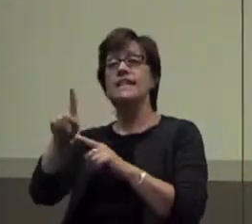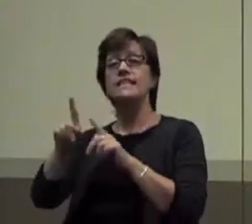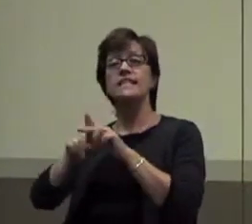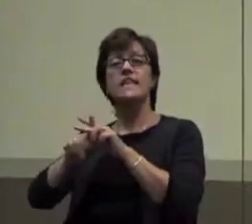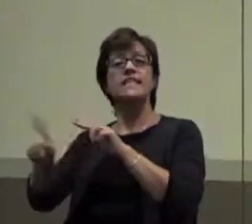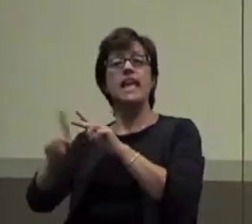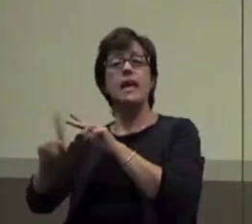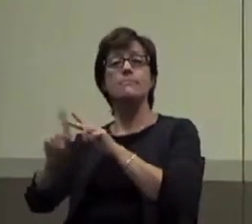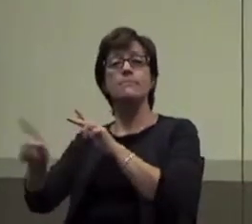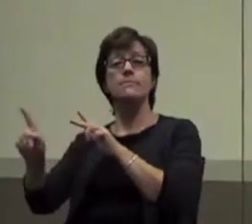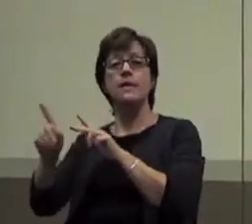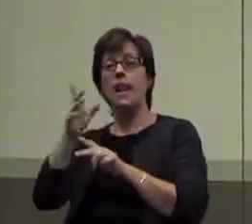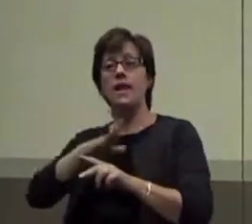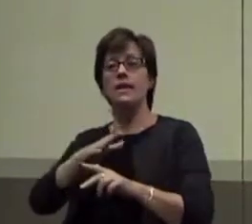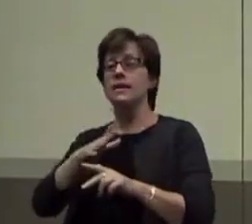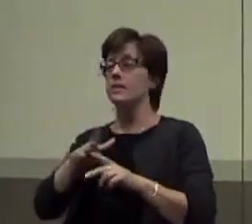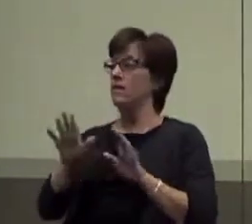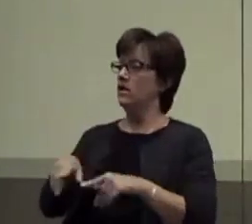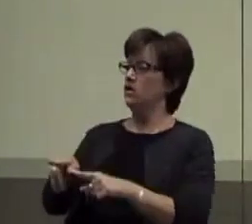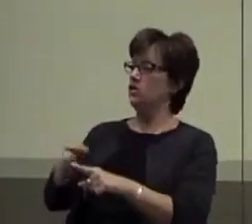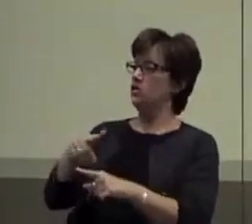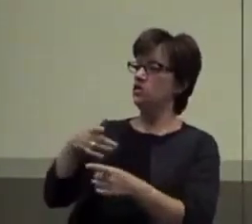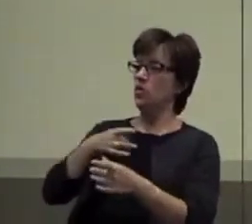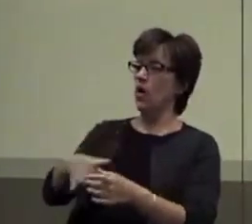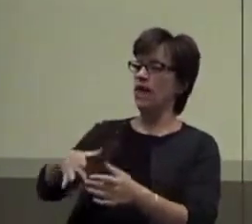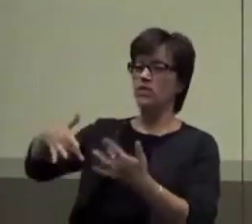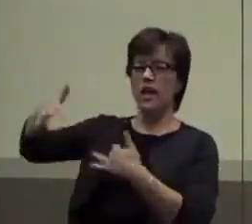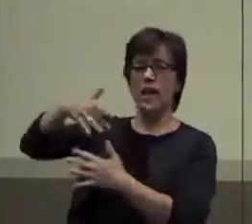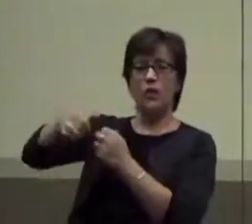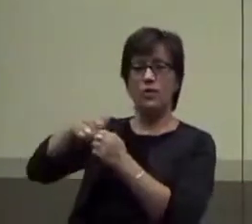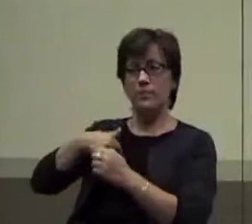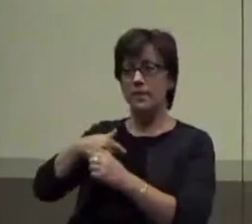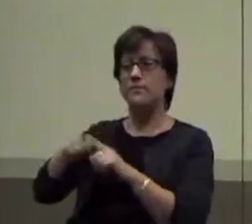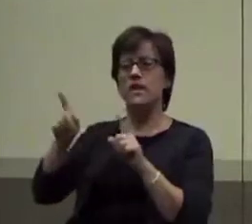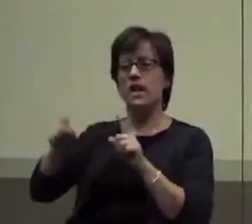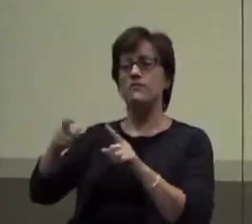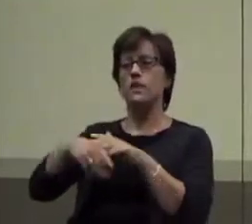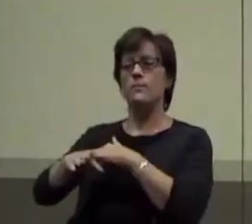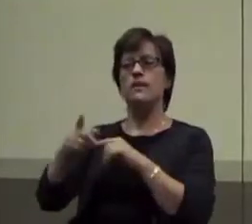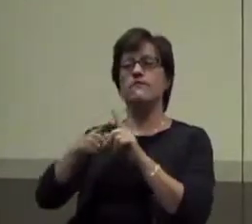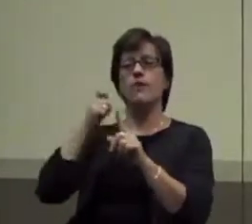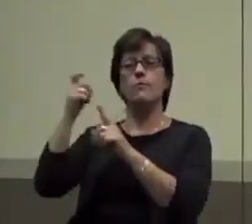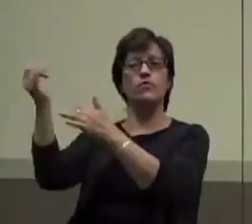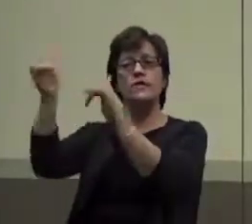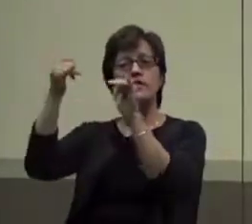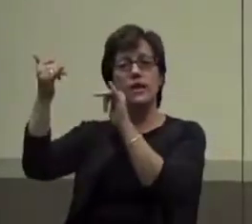doesn't really like to hang out with me, but she's going to have to come into recess and do that task with me. Does that make sense?